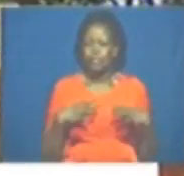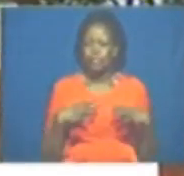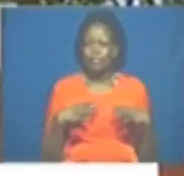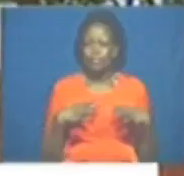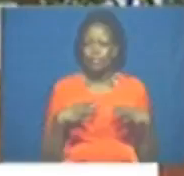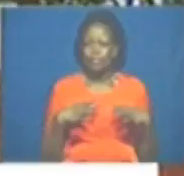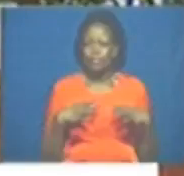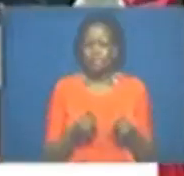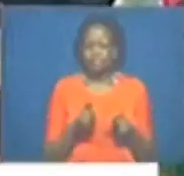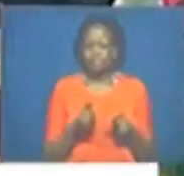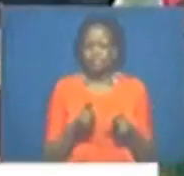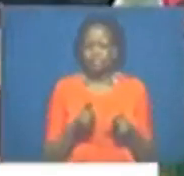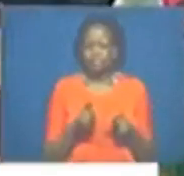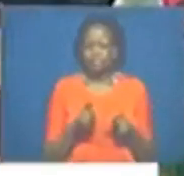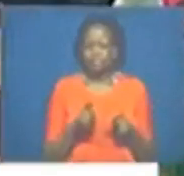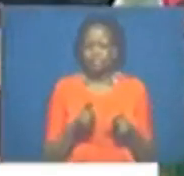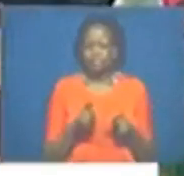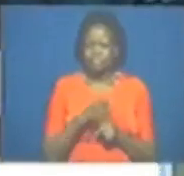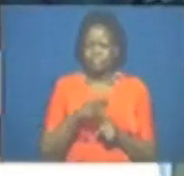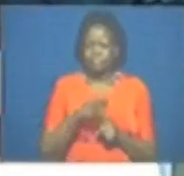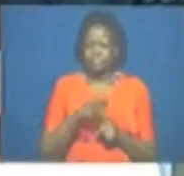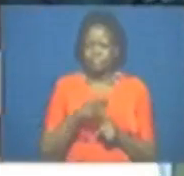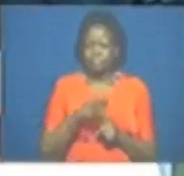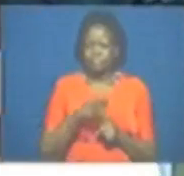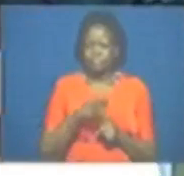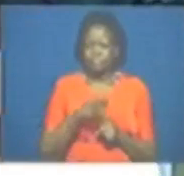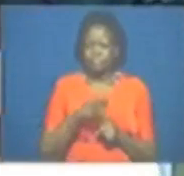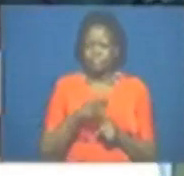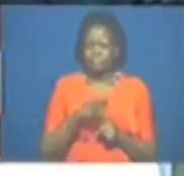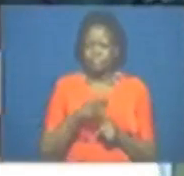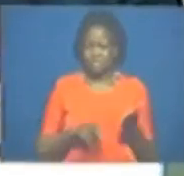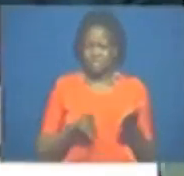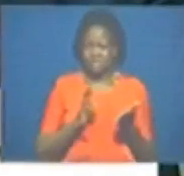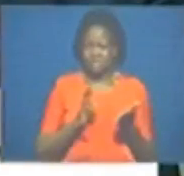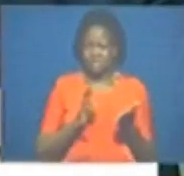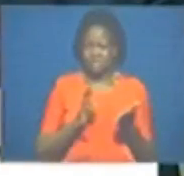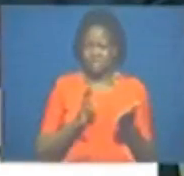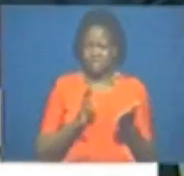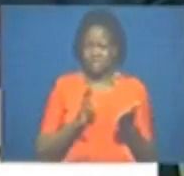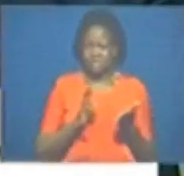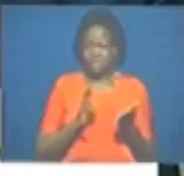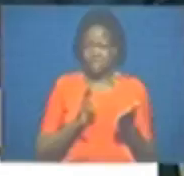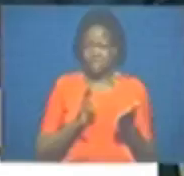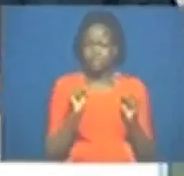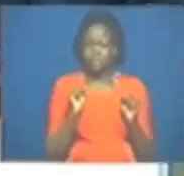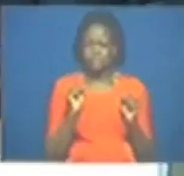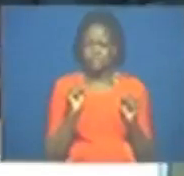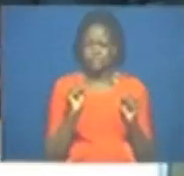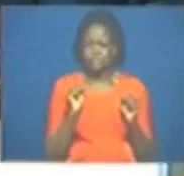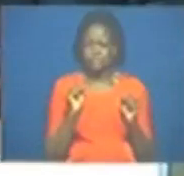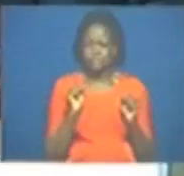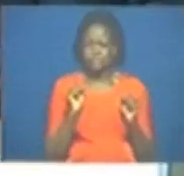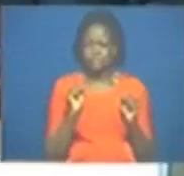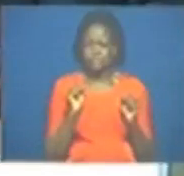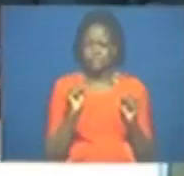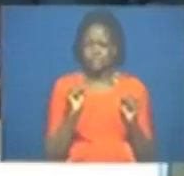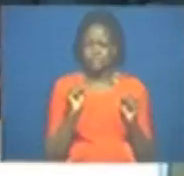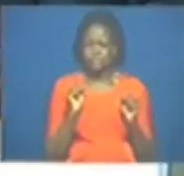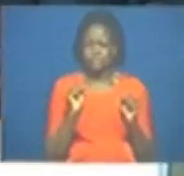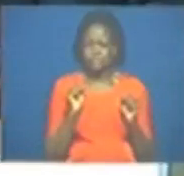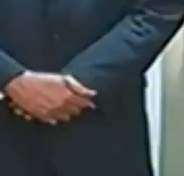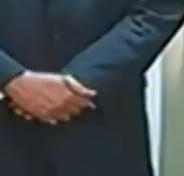created. Chebukati has since ruled out resigning. Beatrice Gatonye Ngetich, Channel 1 News Hour.